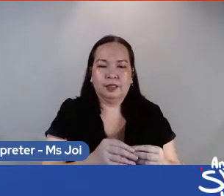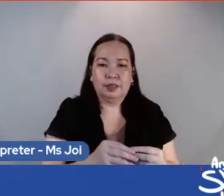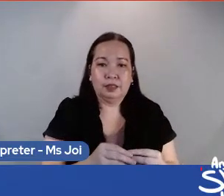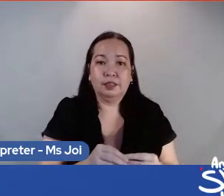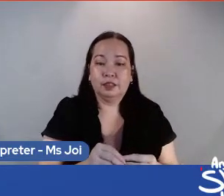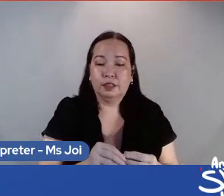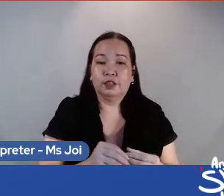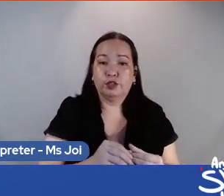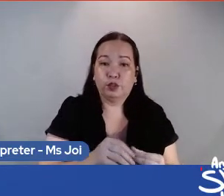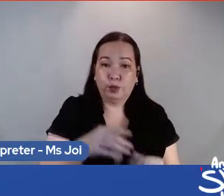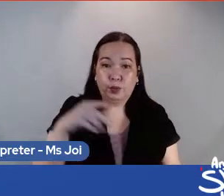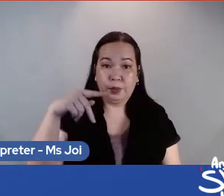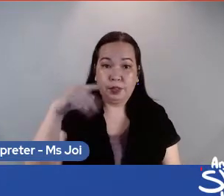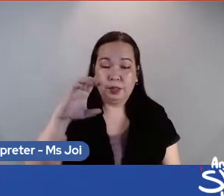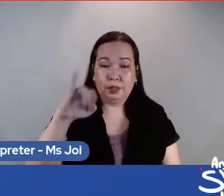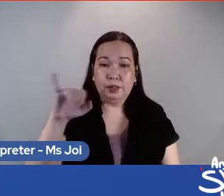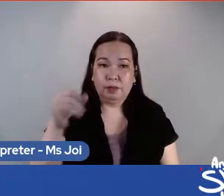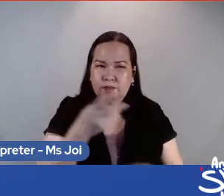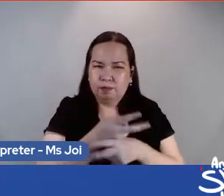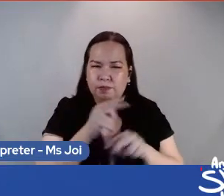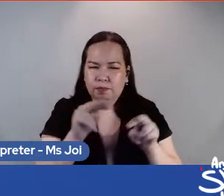PCIJ monitored how candidates spent